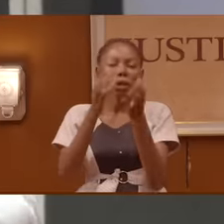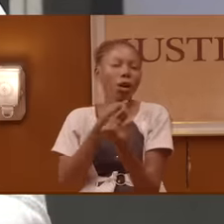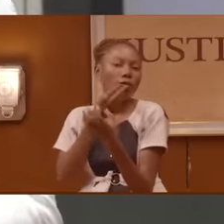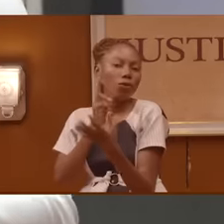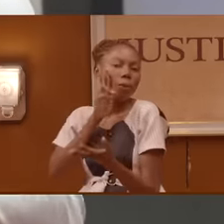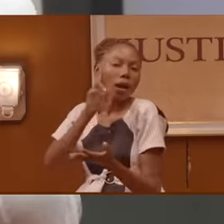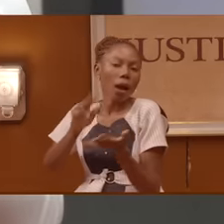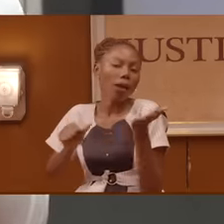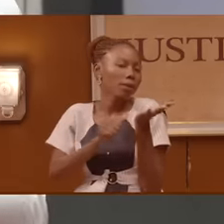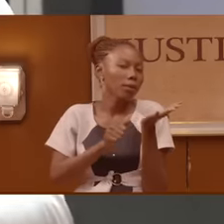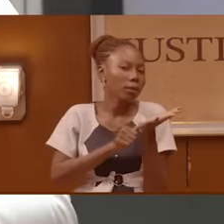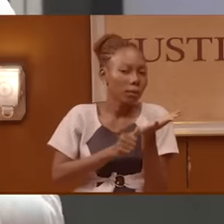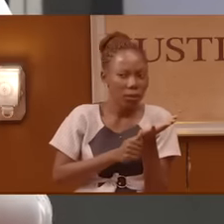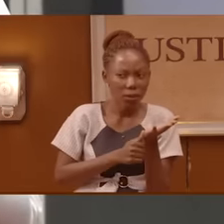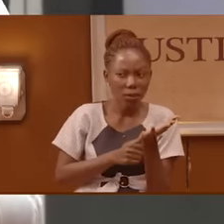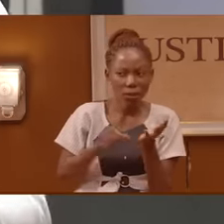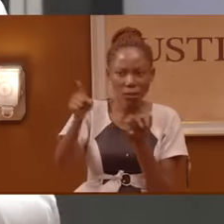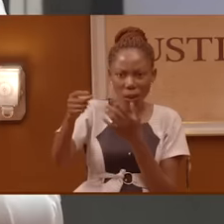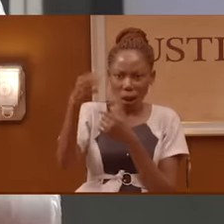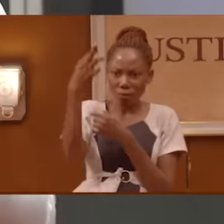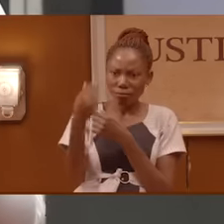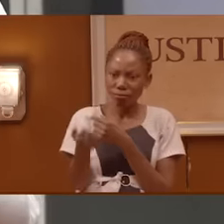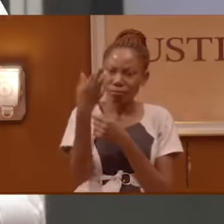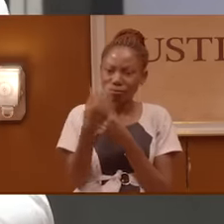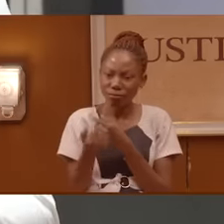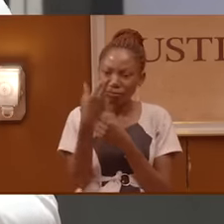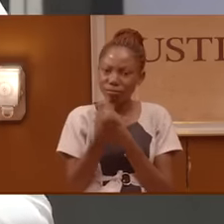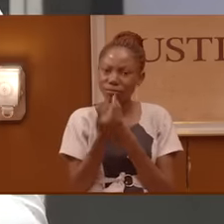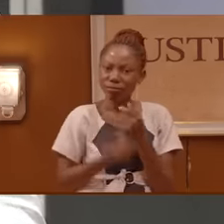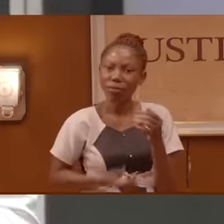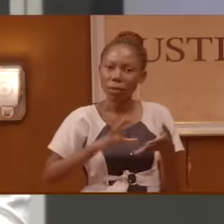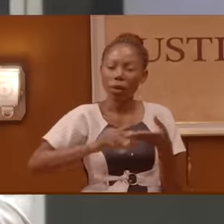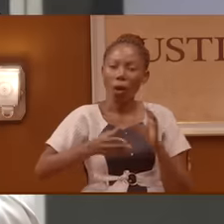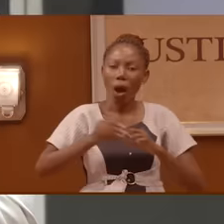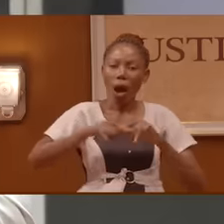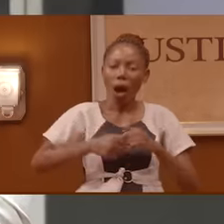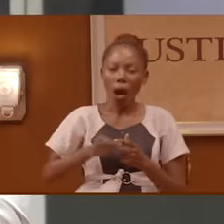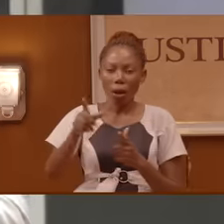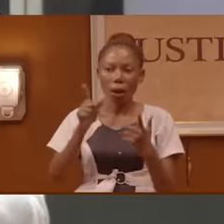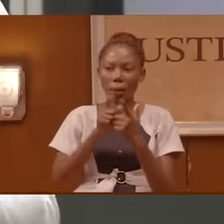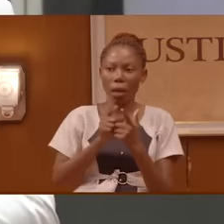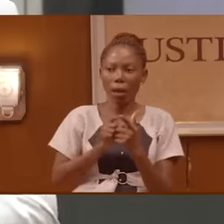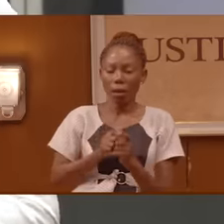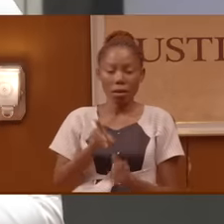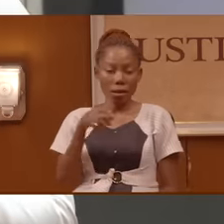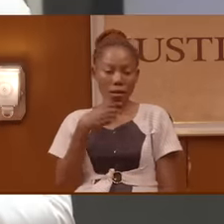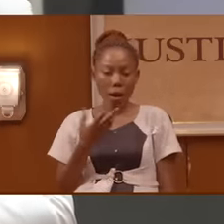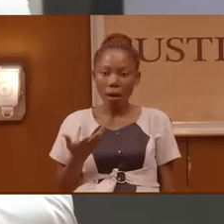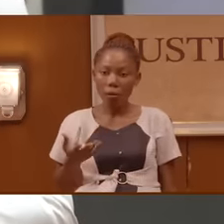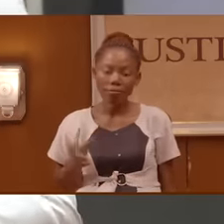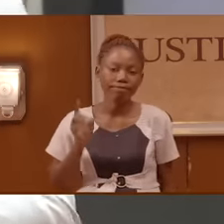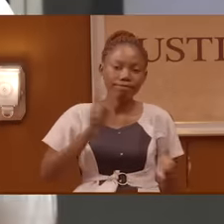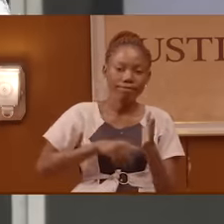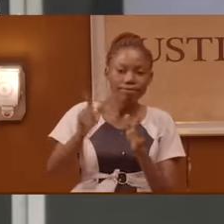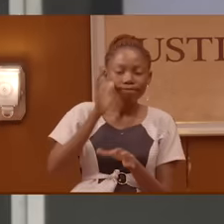making me go over how I met him and the first child and everything. So he now said, oh, what they're going to do now